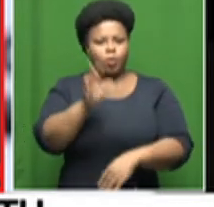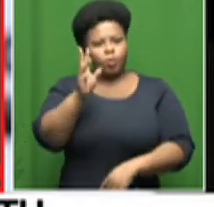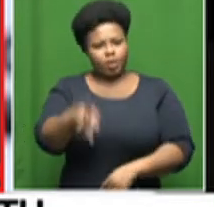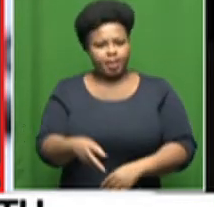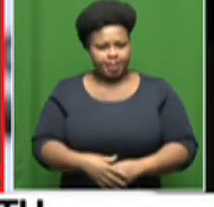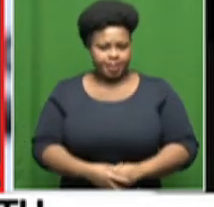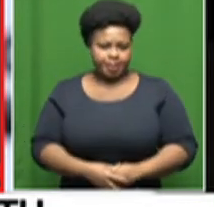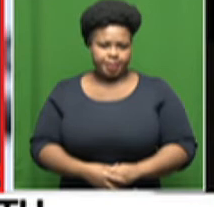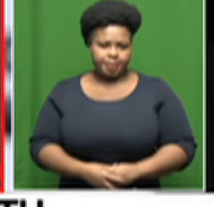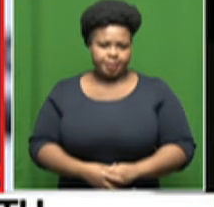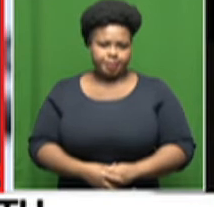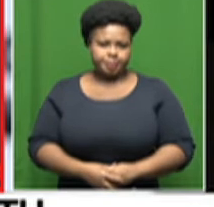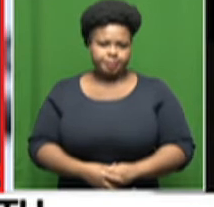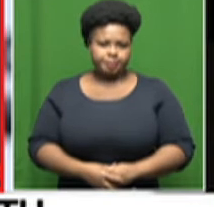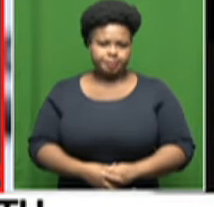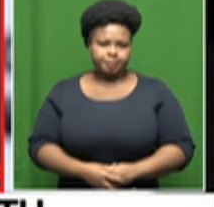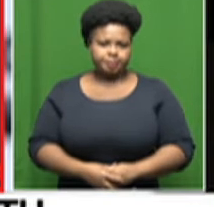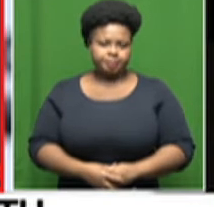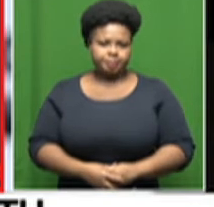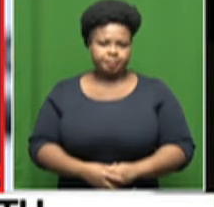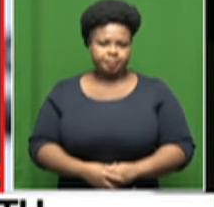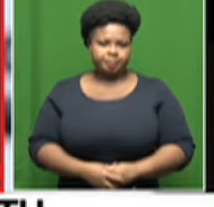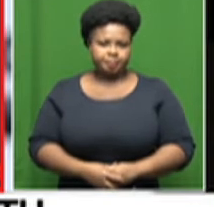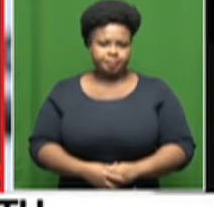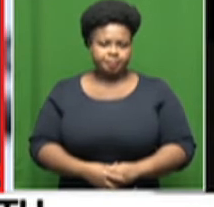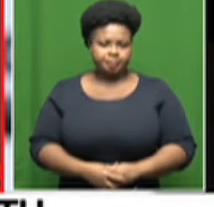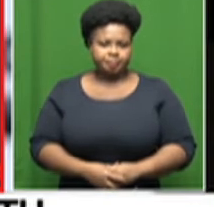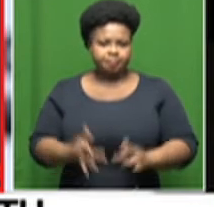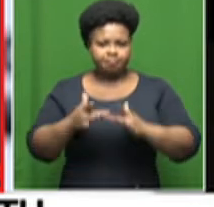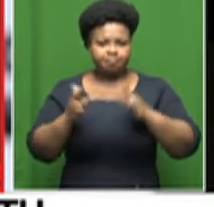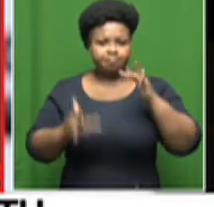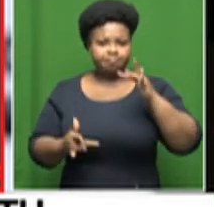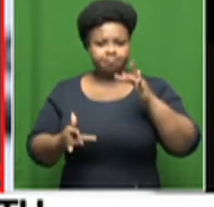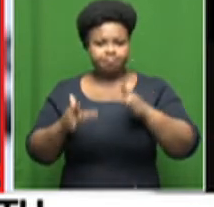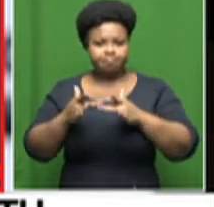continuing. But the